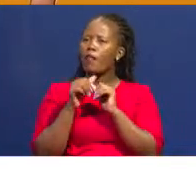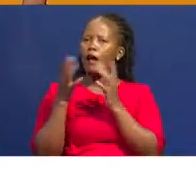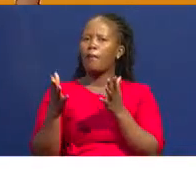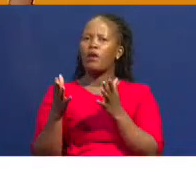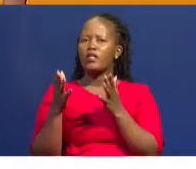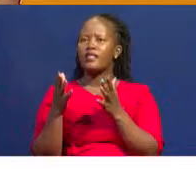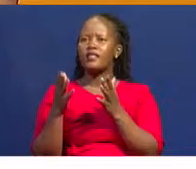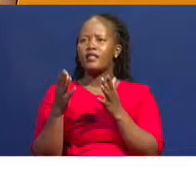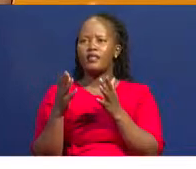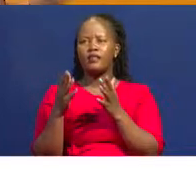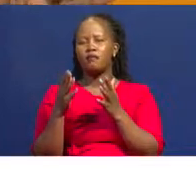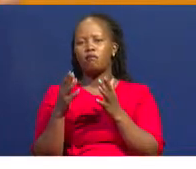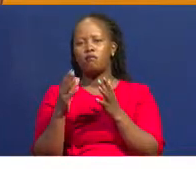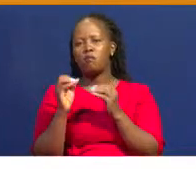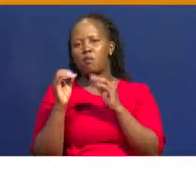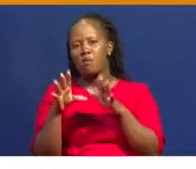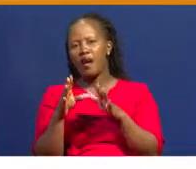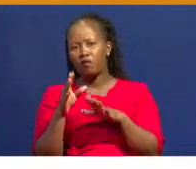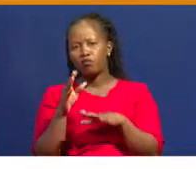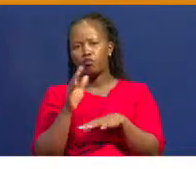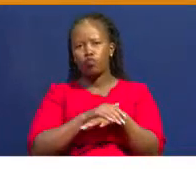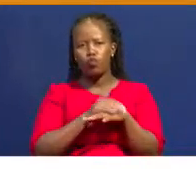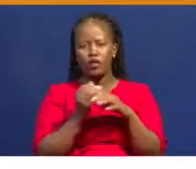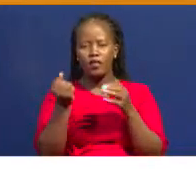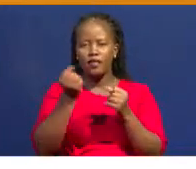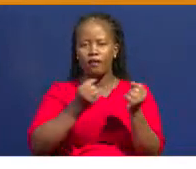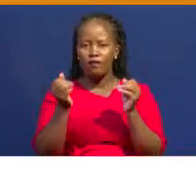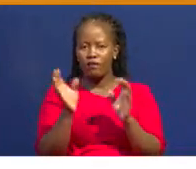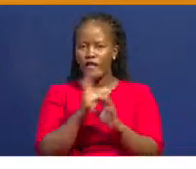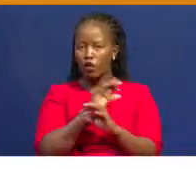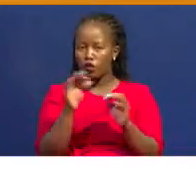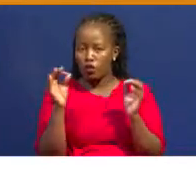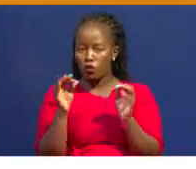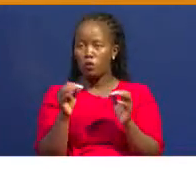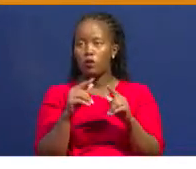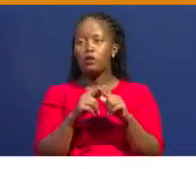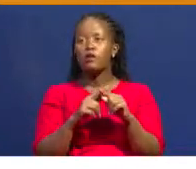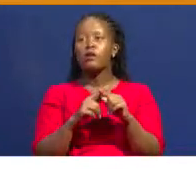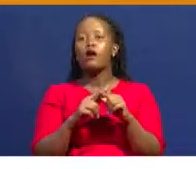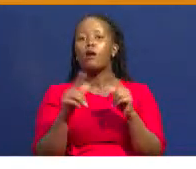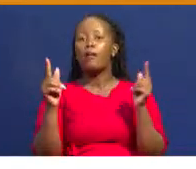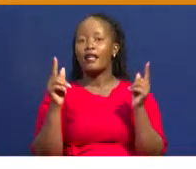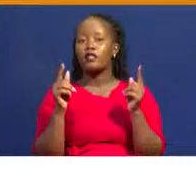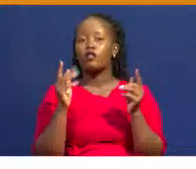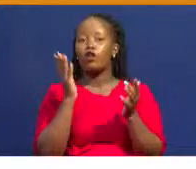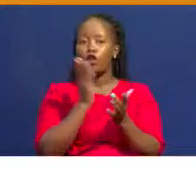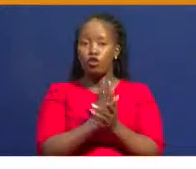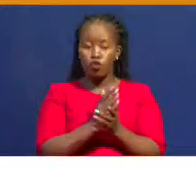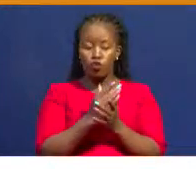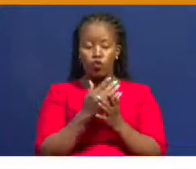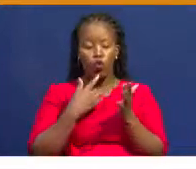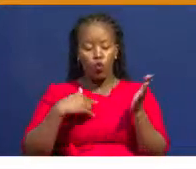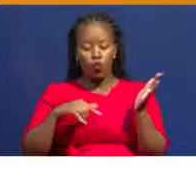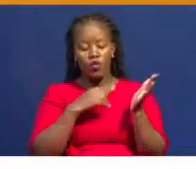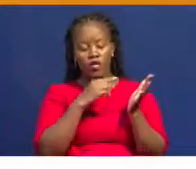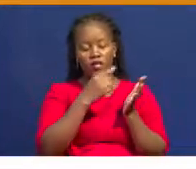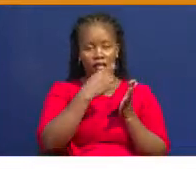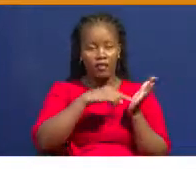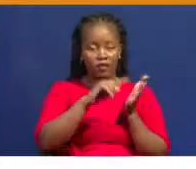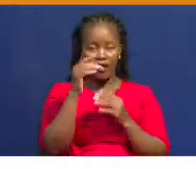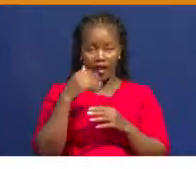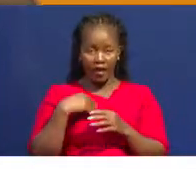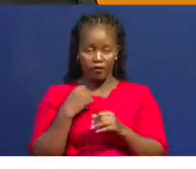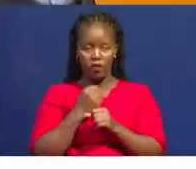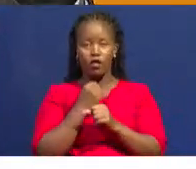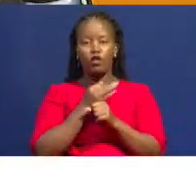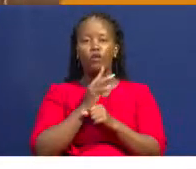don't want to debate with the terminology. But the point is, we do certification to ensure that the vehicles are